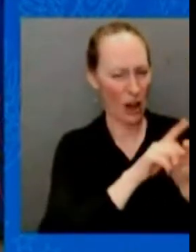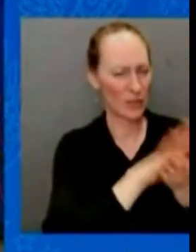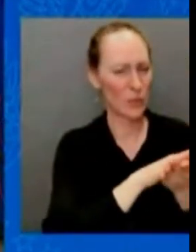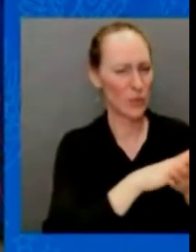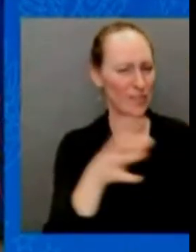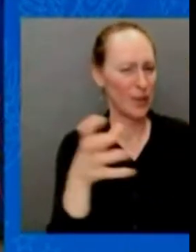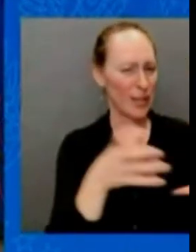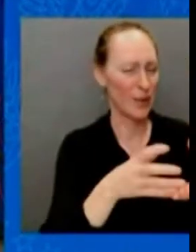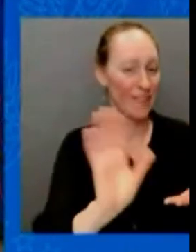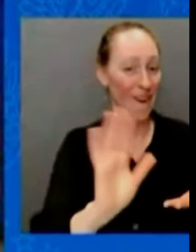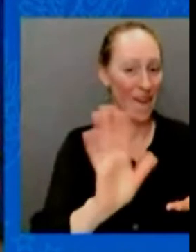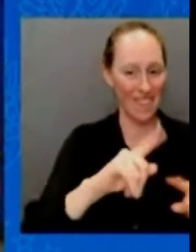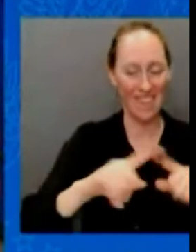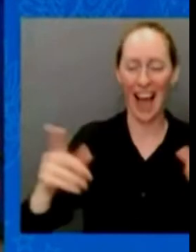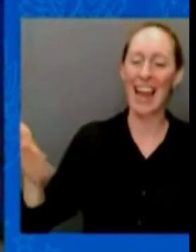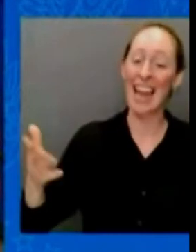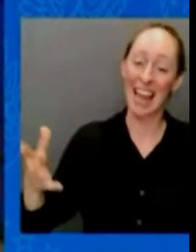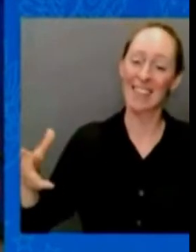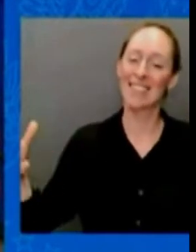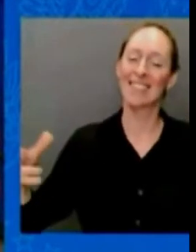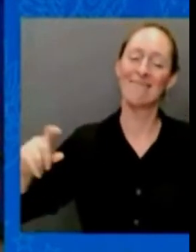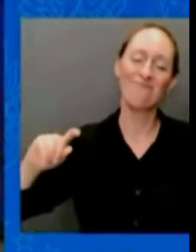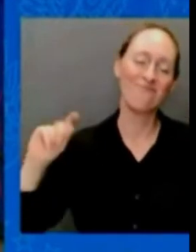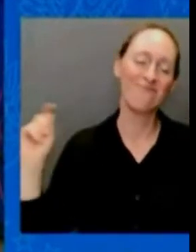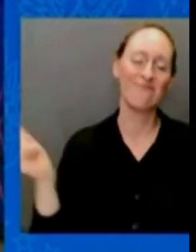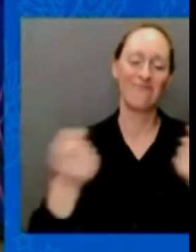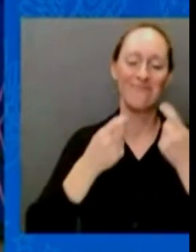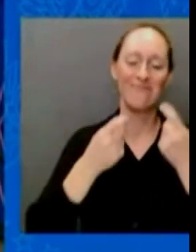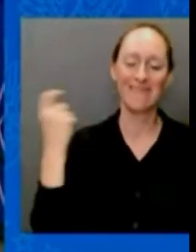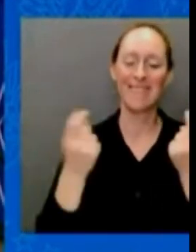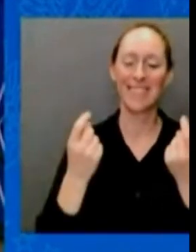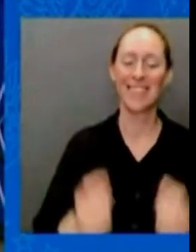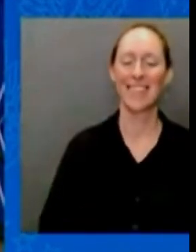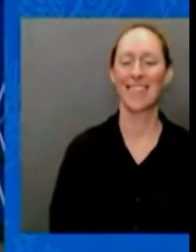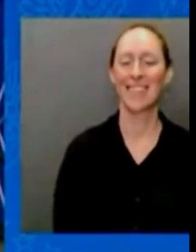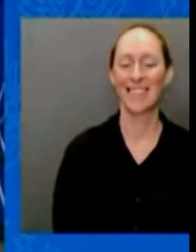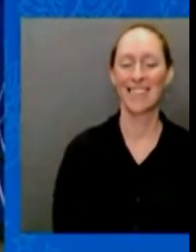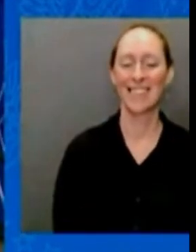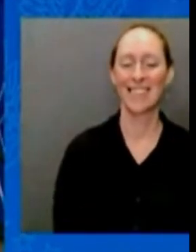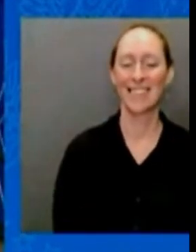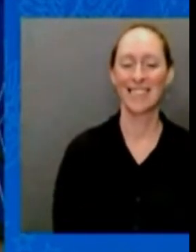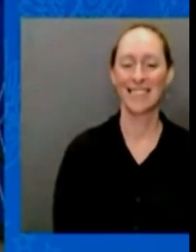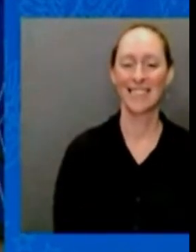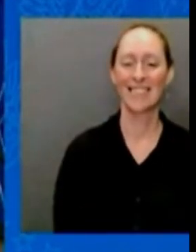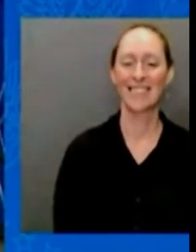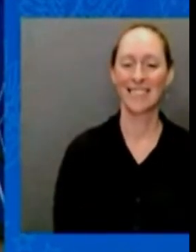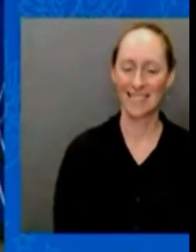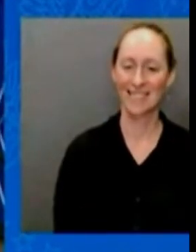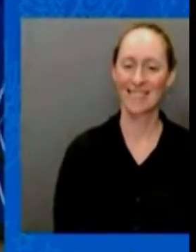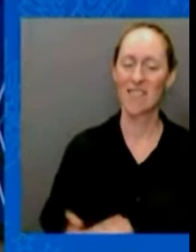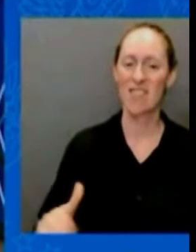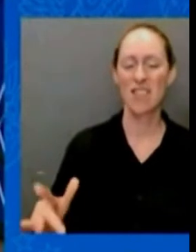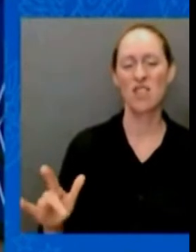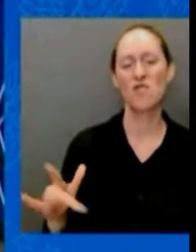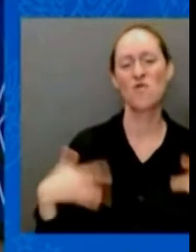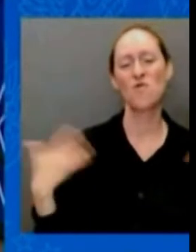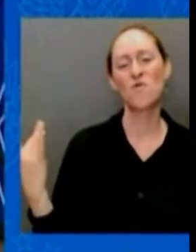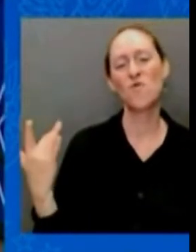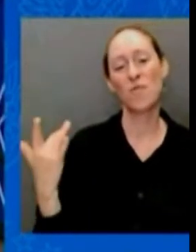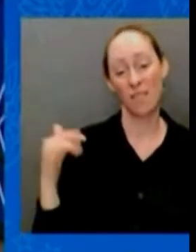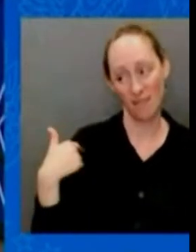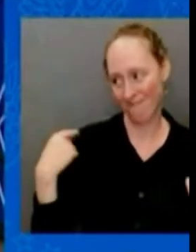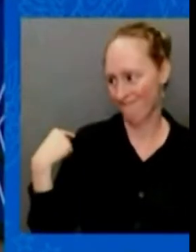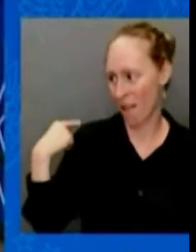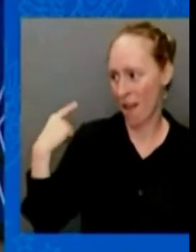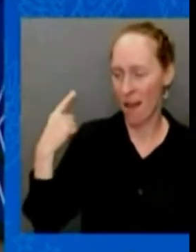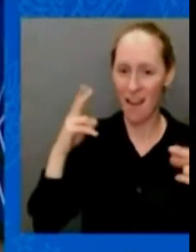legacy. That's what the reunion is going on right here today. And then we've waited our lives for this. We have waited such a long time to finally